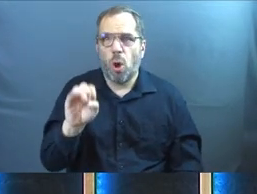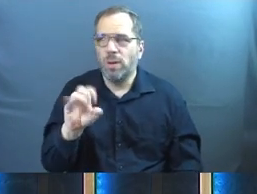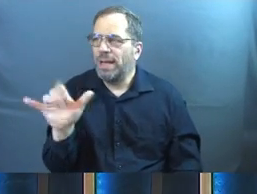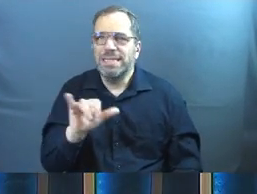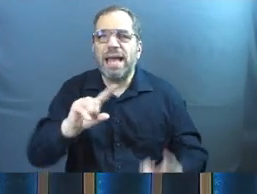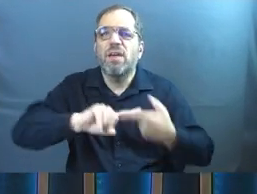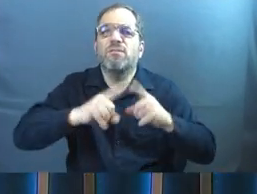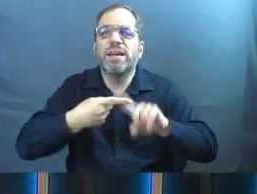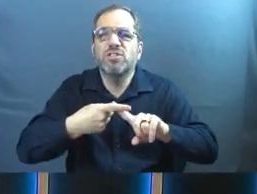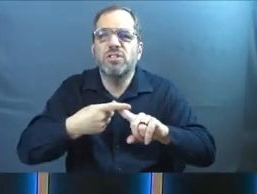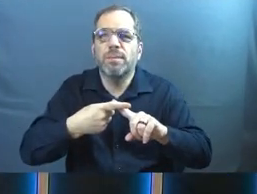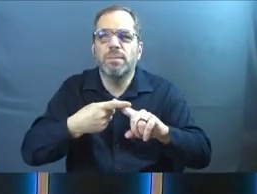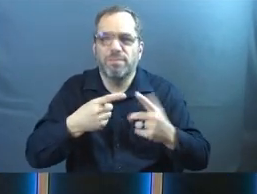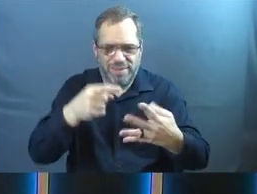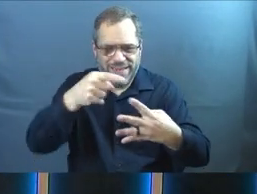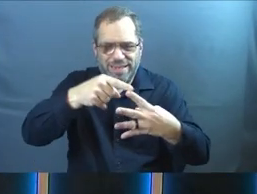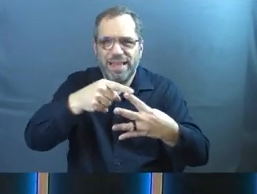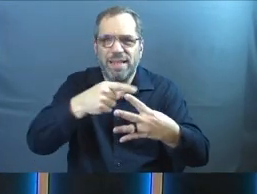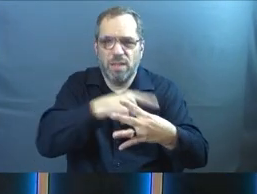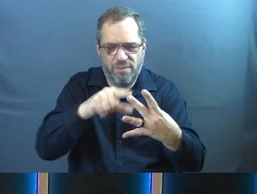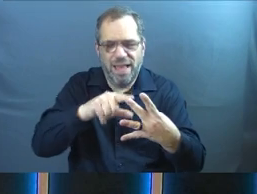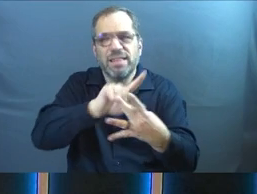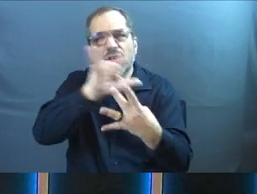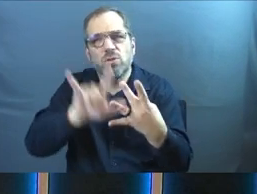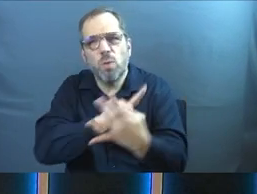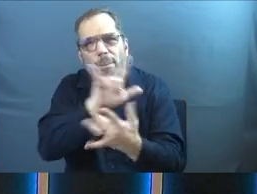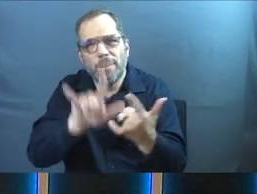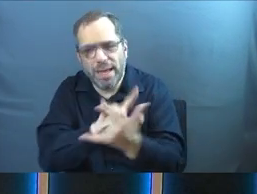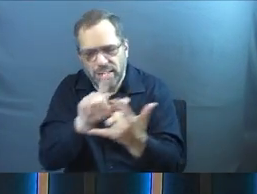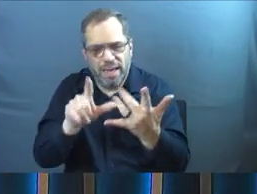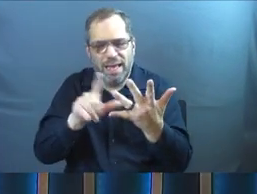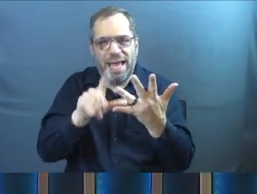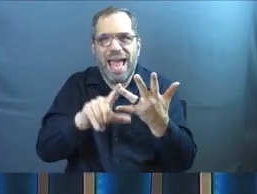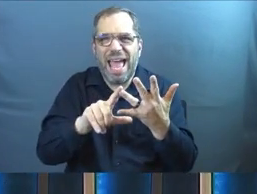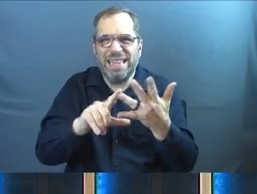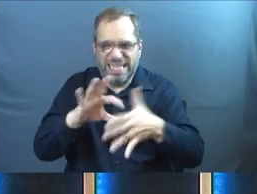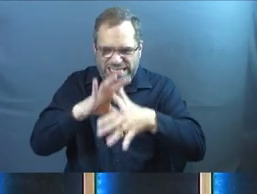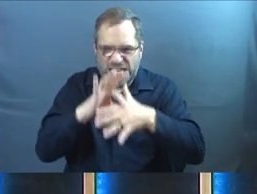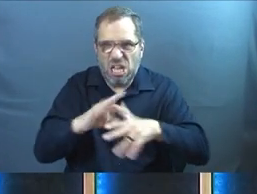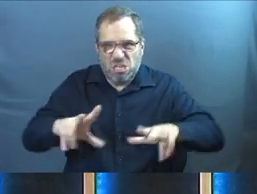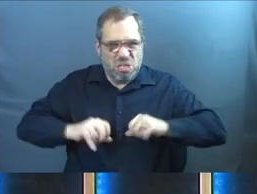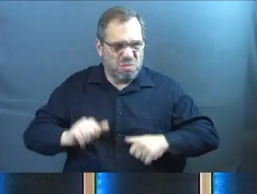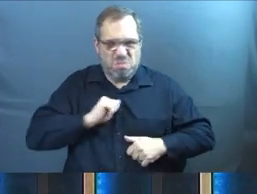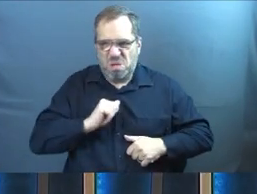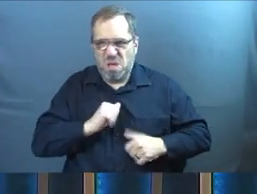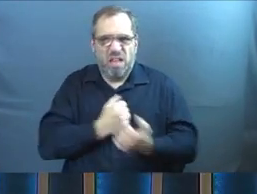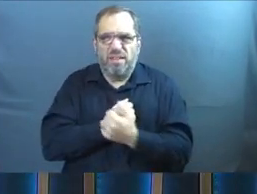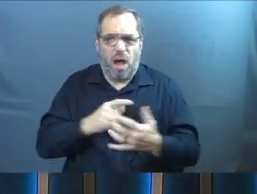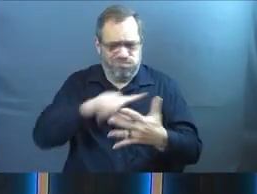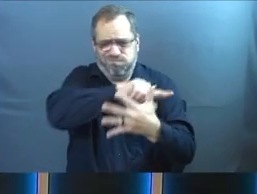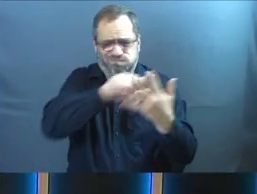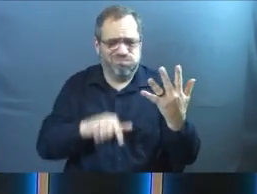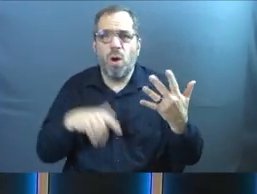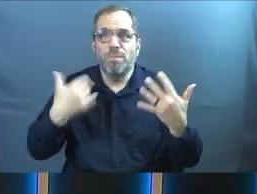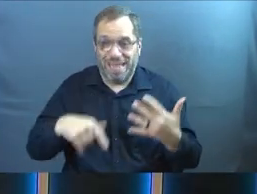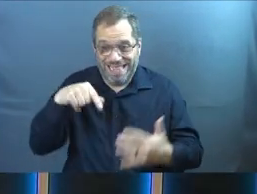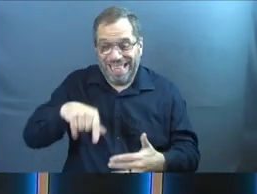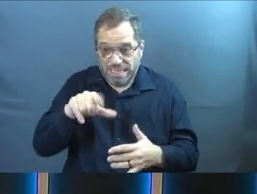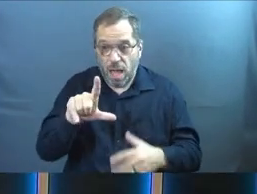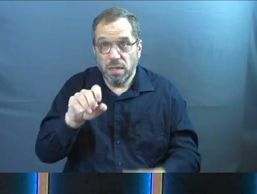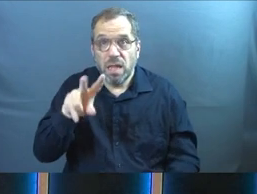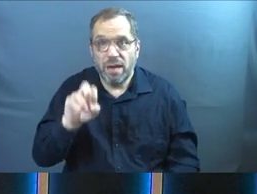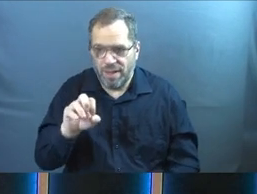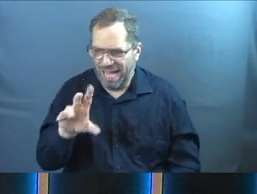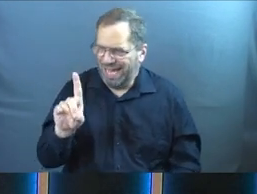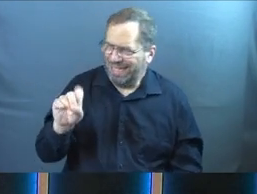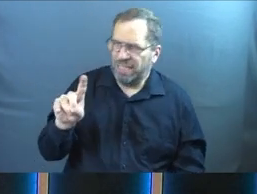like there's friendship love, right? And there's romantic love, and there's agape, selfless love. There's all kinds of loves. This one